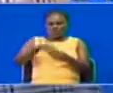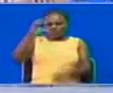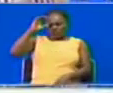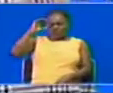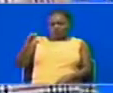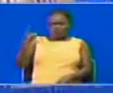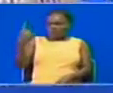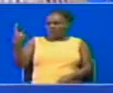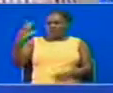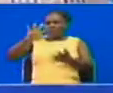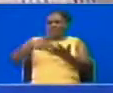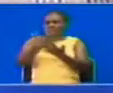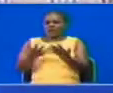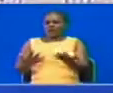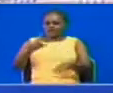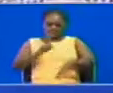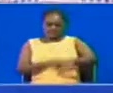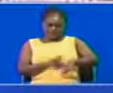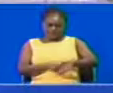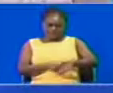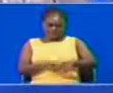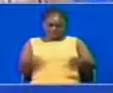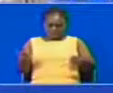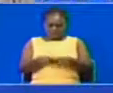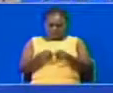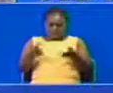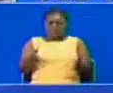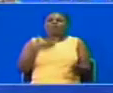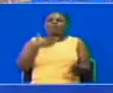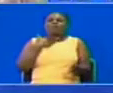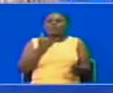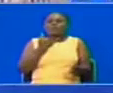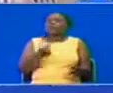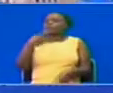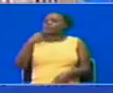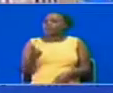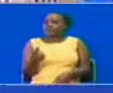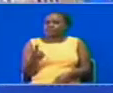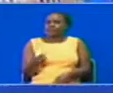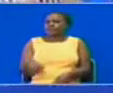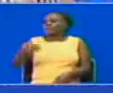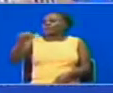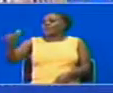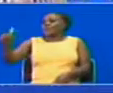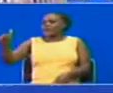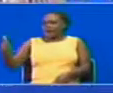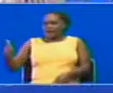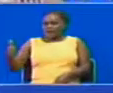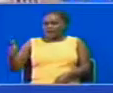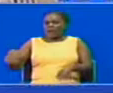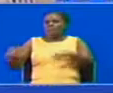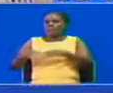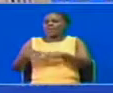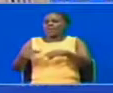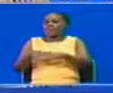of one network area. At this point, I may pause to let you know that the other Northern Corridor member